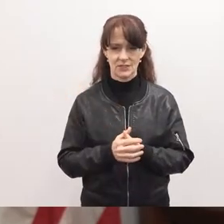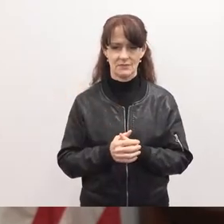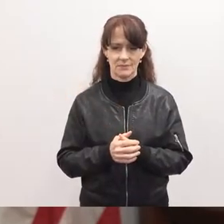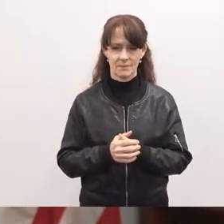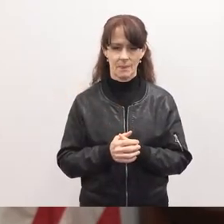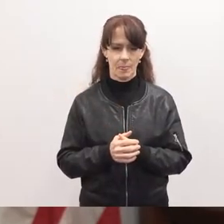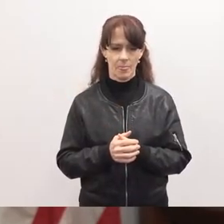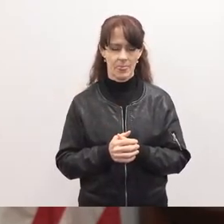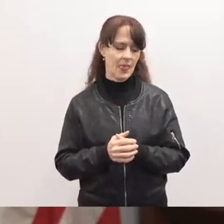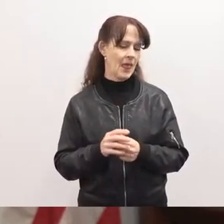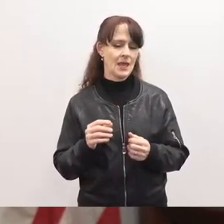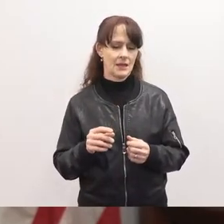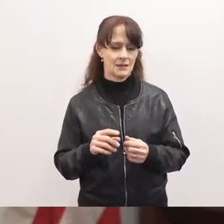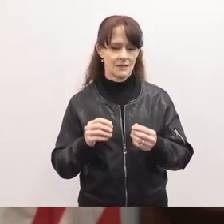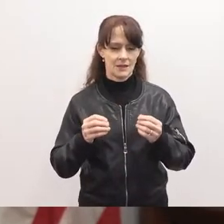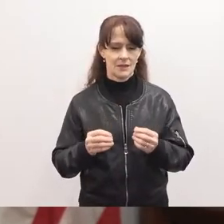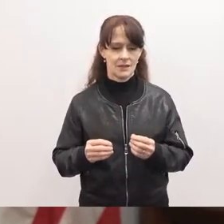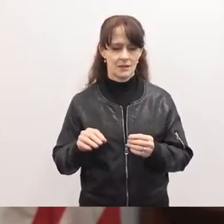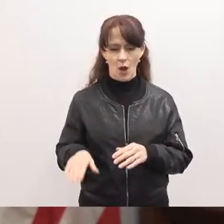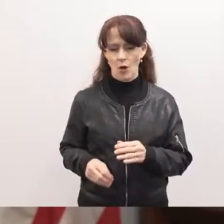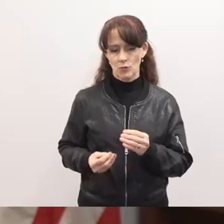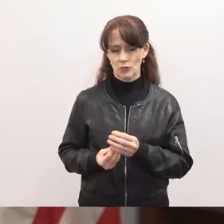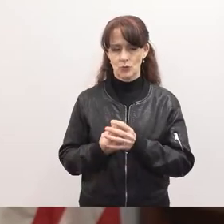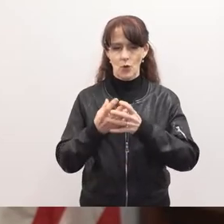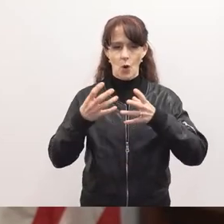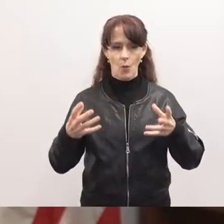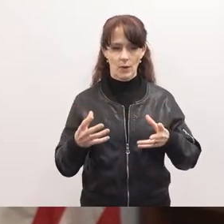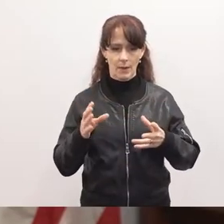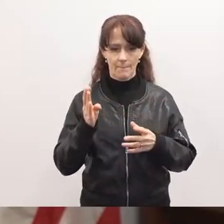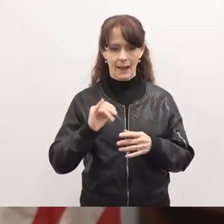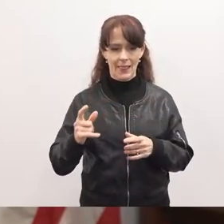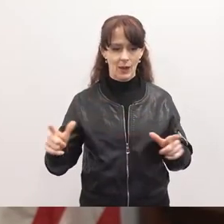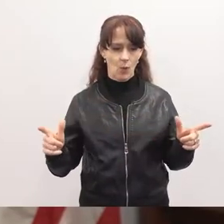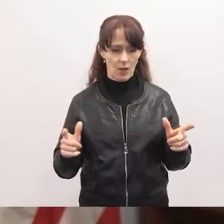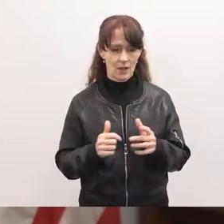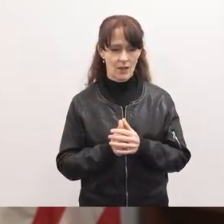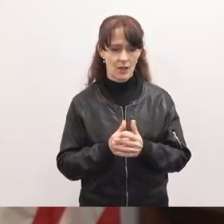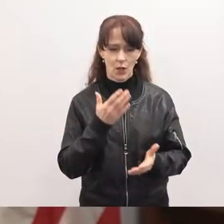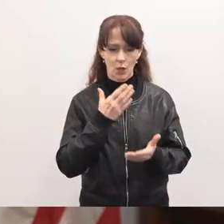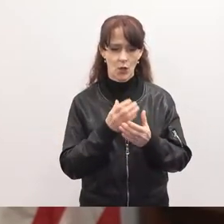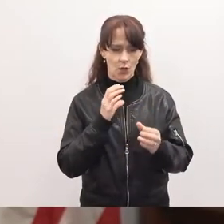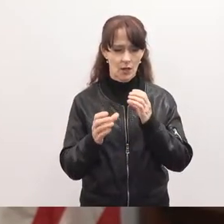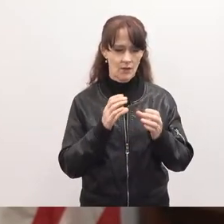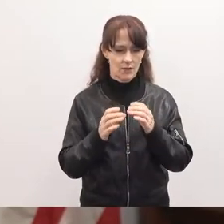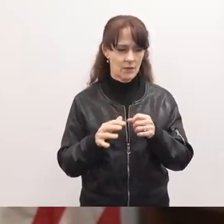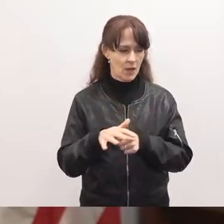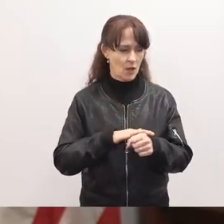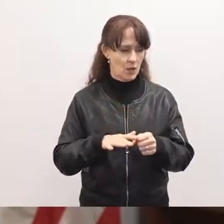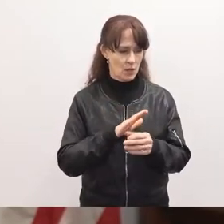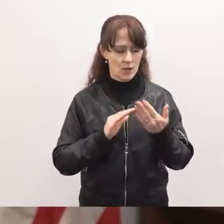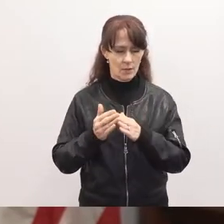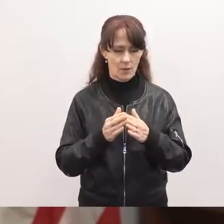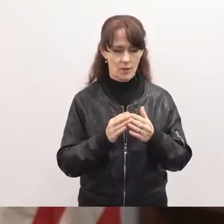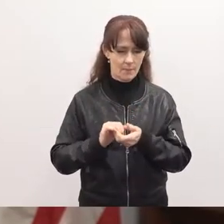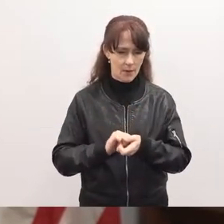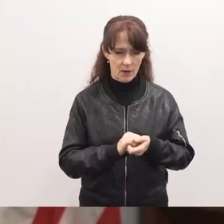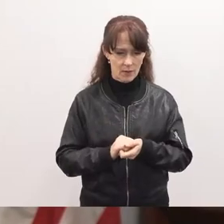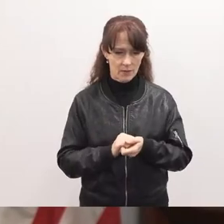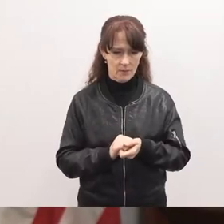our emerging bilinguals across the district. So good conversations. Again, I'm partnering with our local community partners